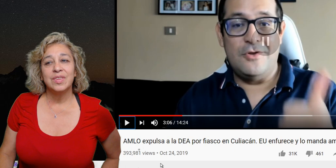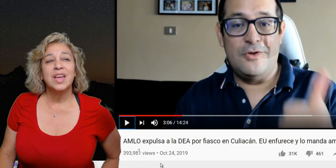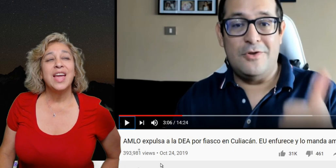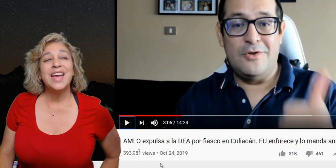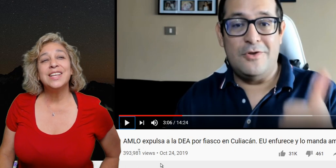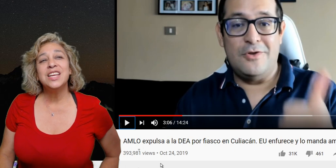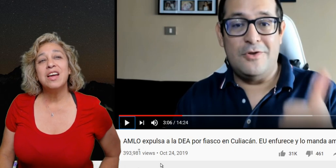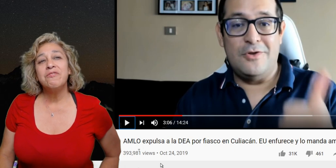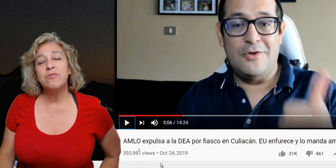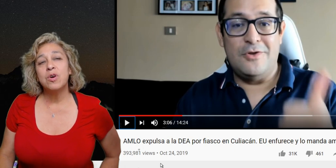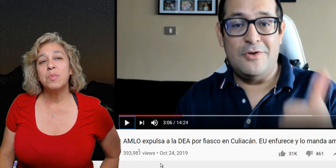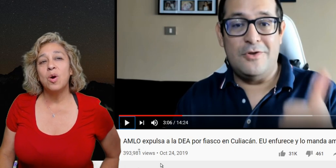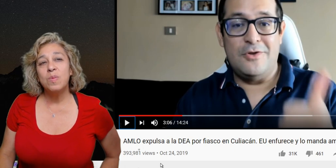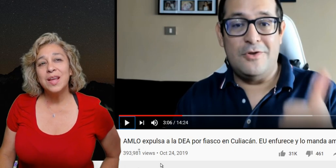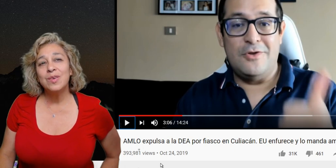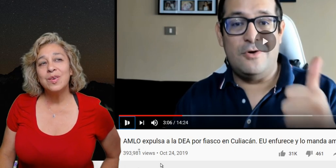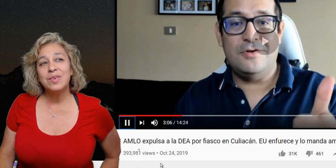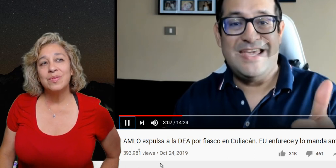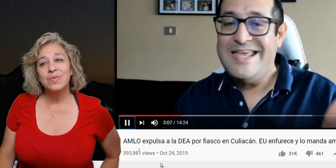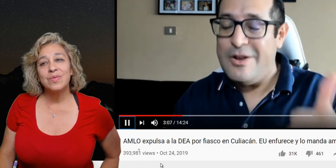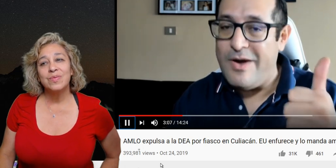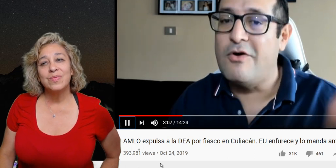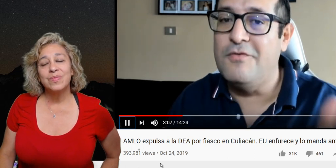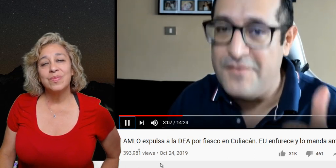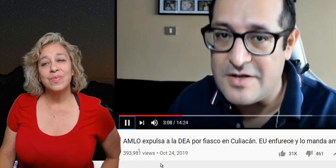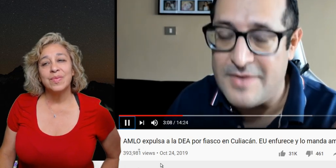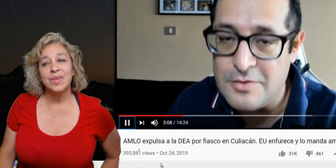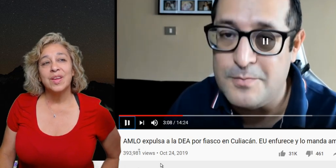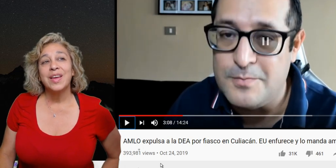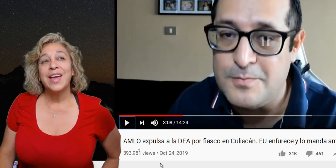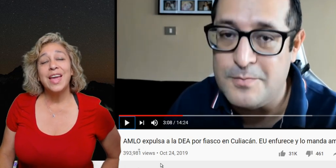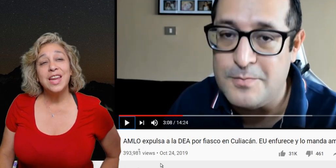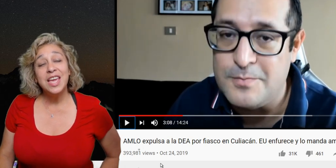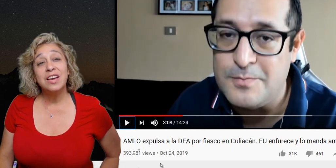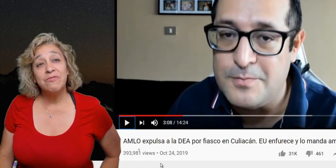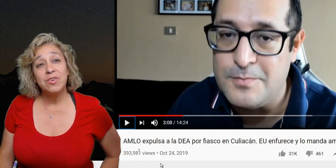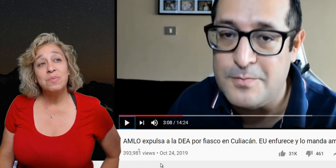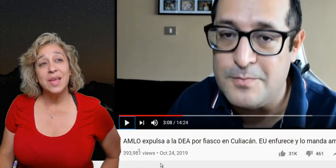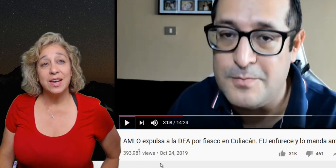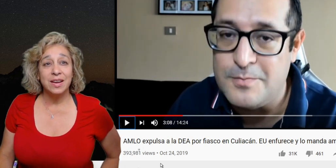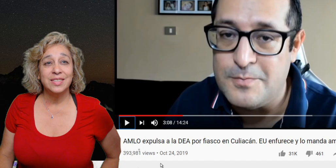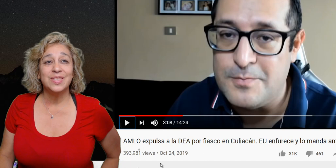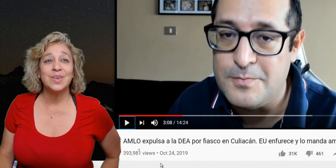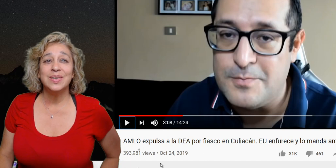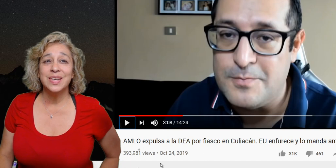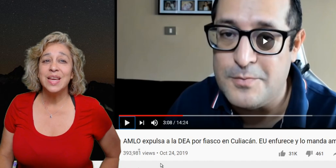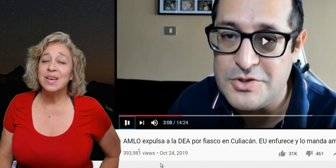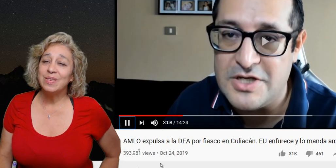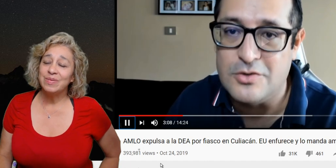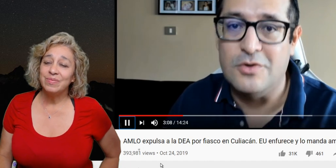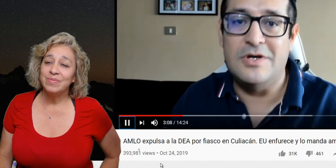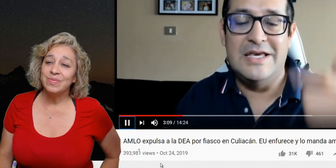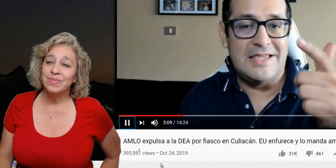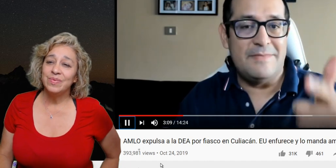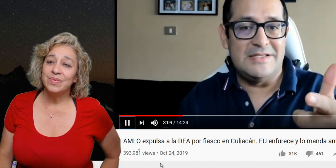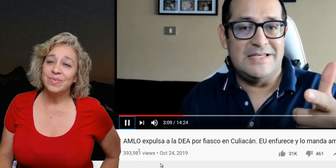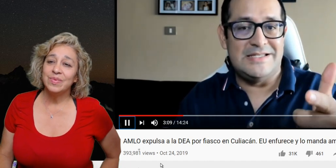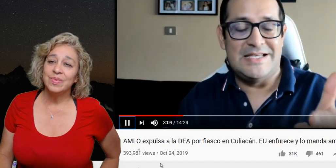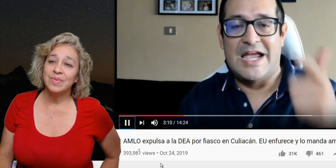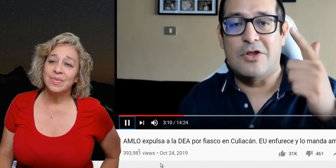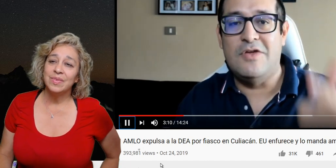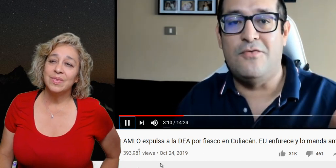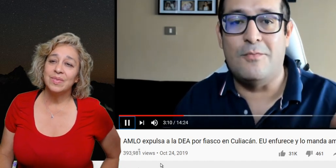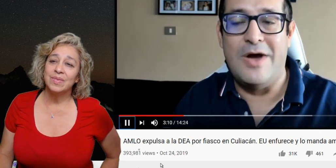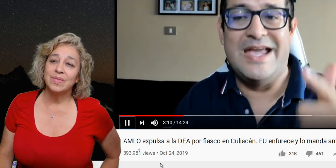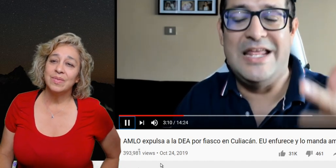Obrador. And did not inform Obrador. Y él lo ha confirmado, por si. And he confirmed that as a certainty. Cierto. Y también sí,